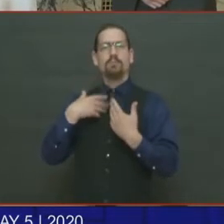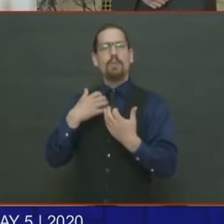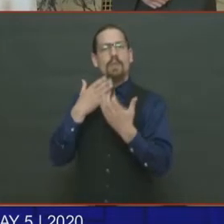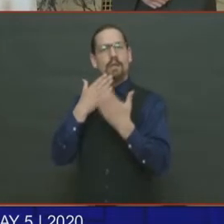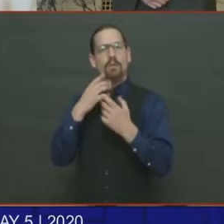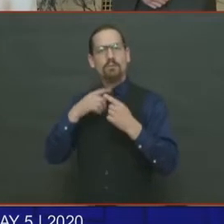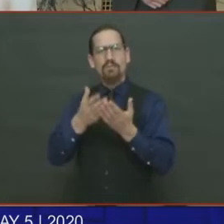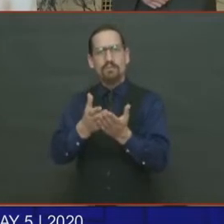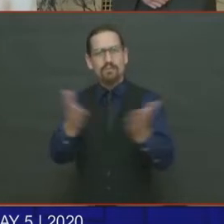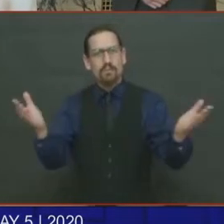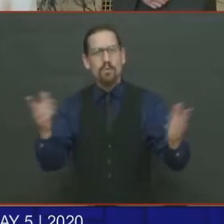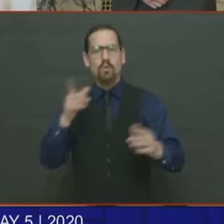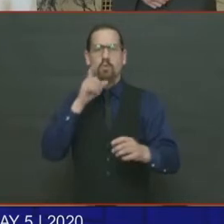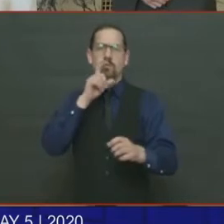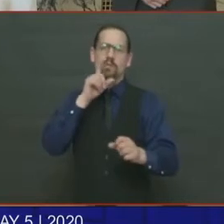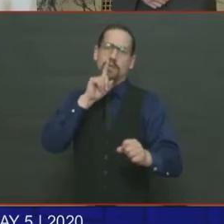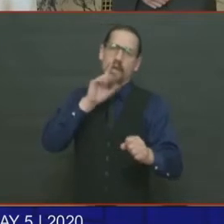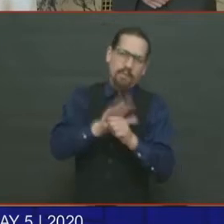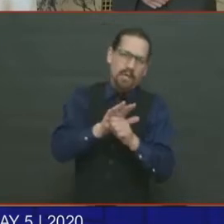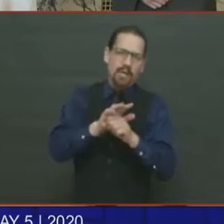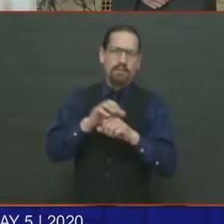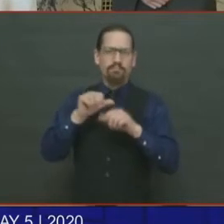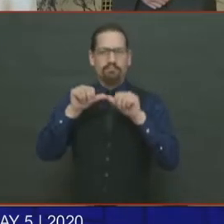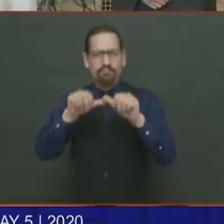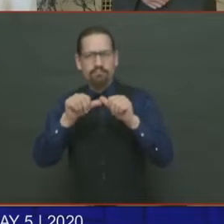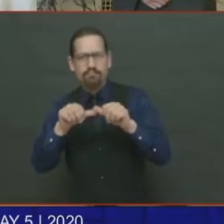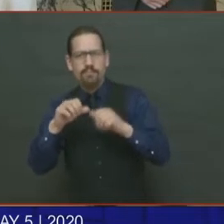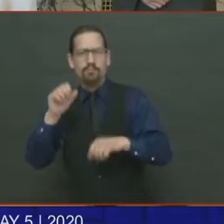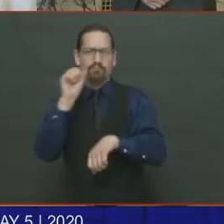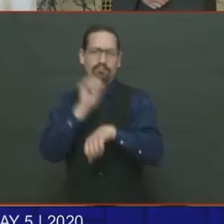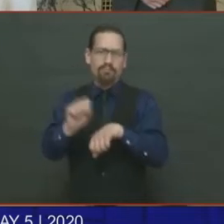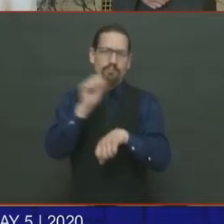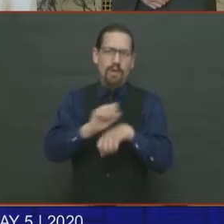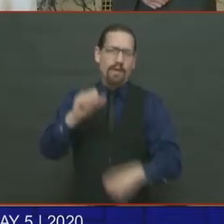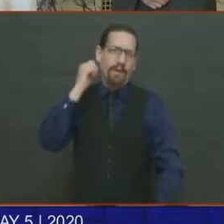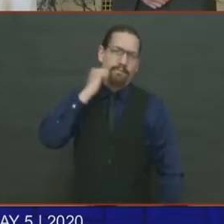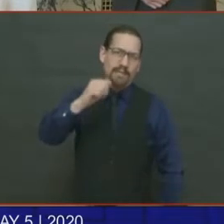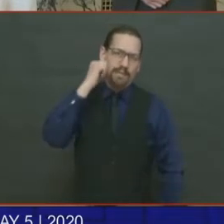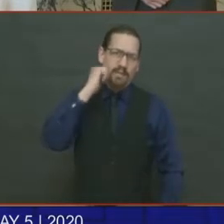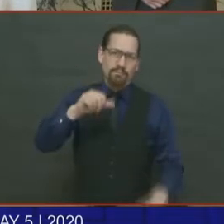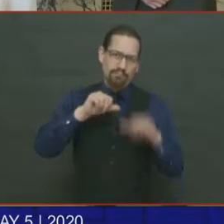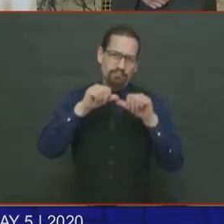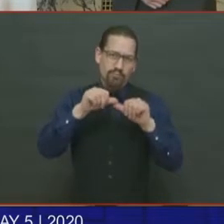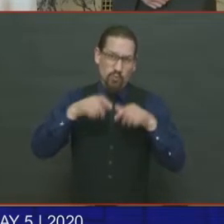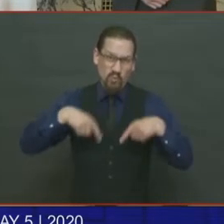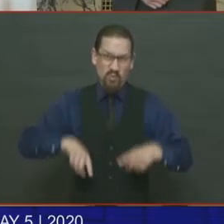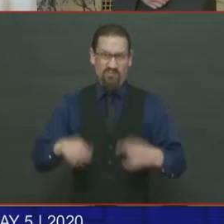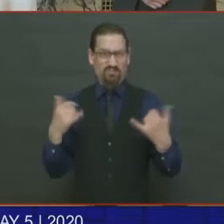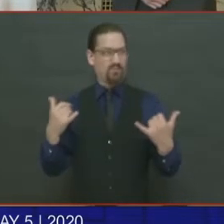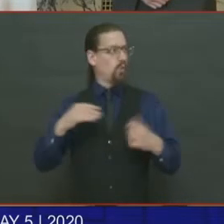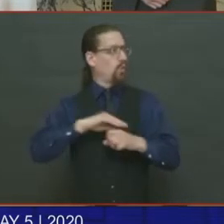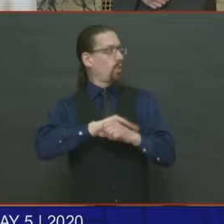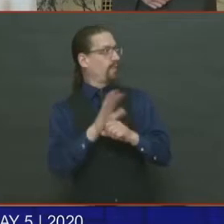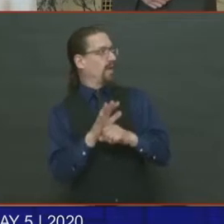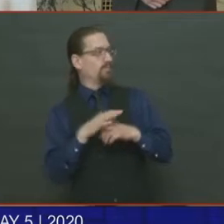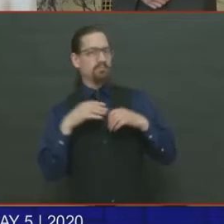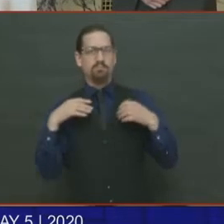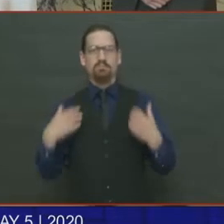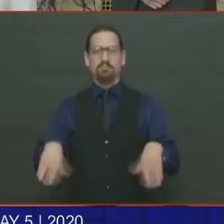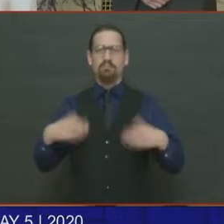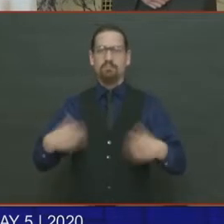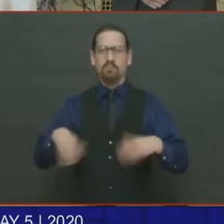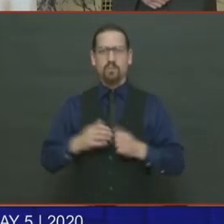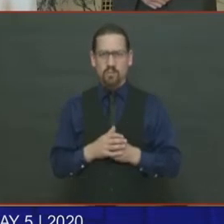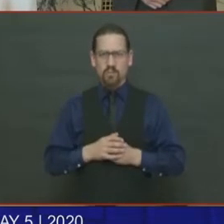have continued to work each and every day of this crisis. Many of whom are anxious, have been afraid, have a lot